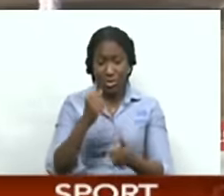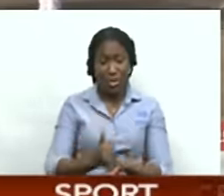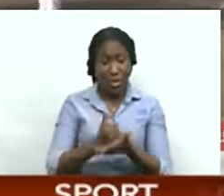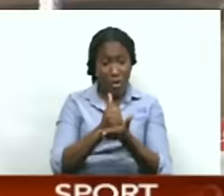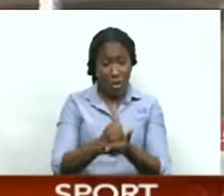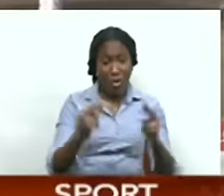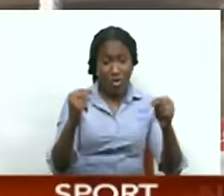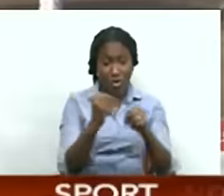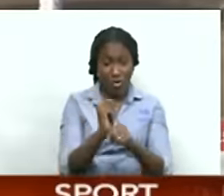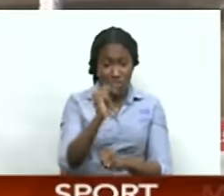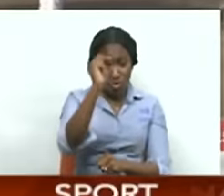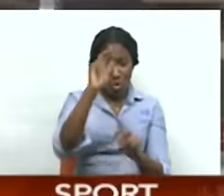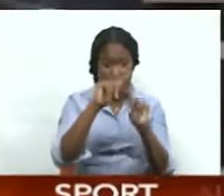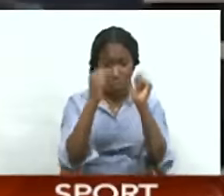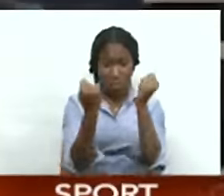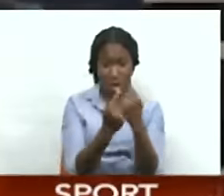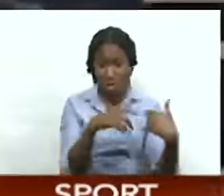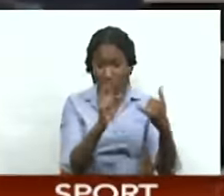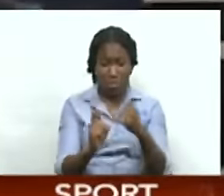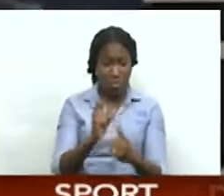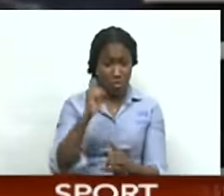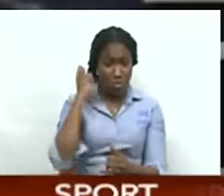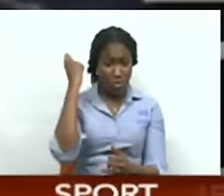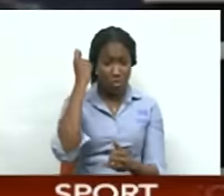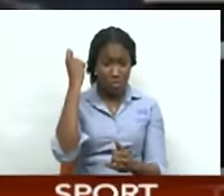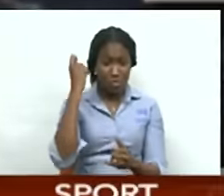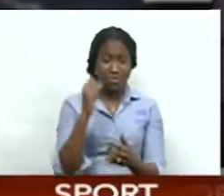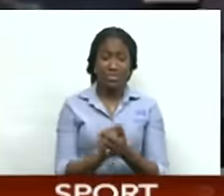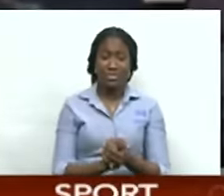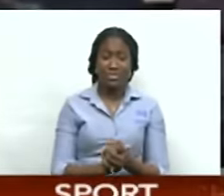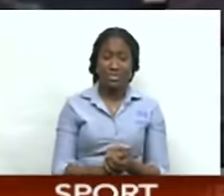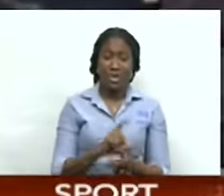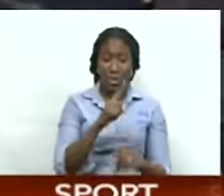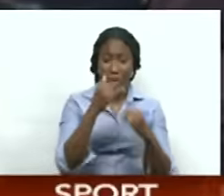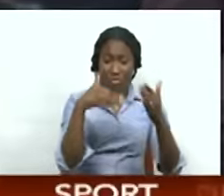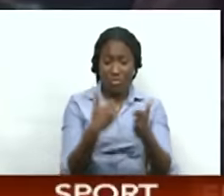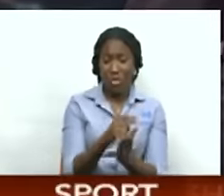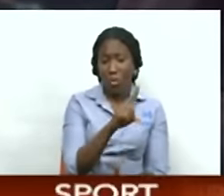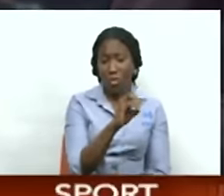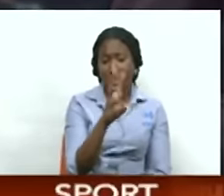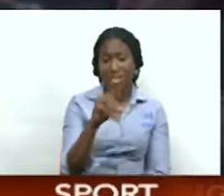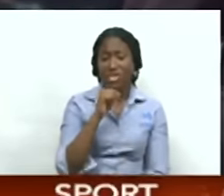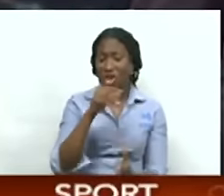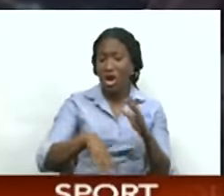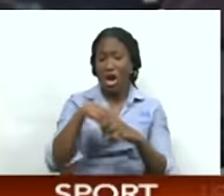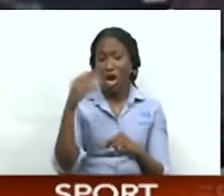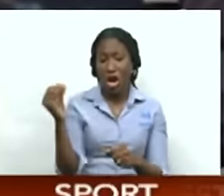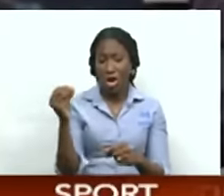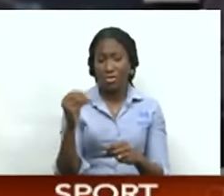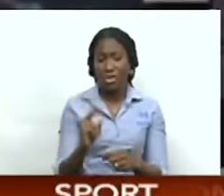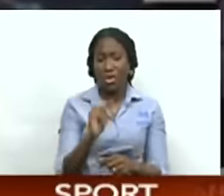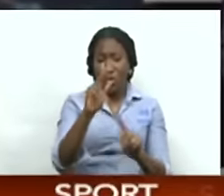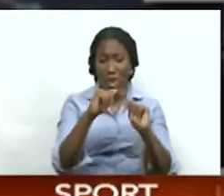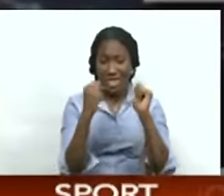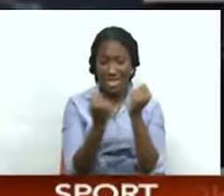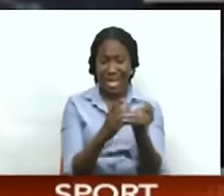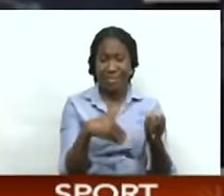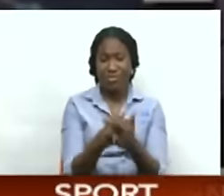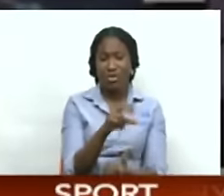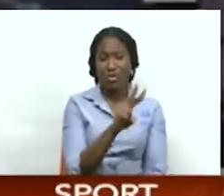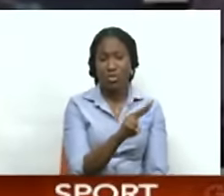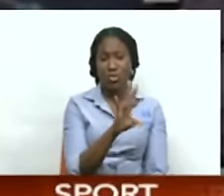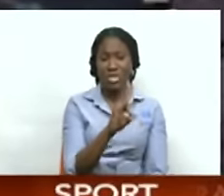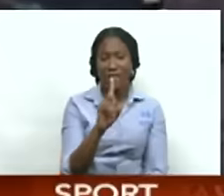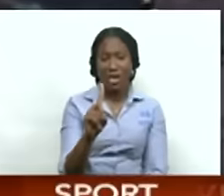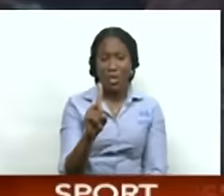in the nervous 90s, but he was on 106 not out at the close of play. The North team reached 271. They are trailing